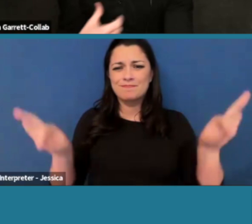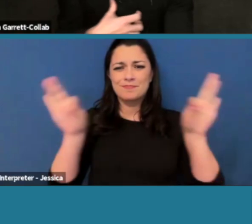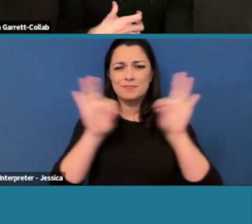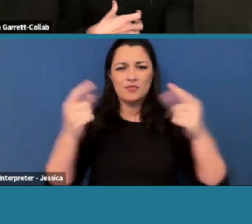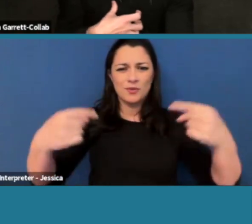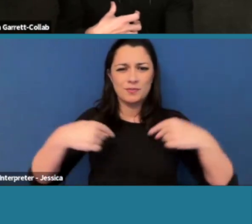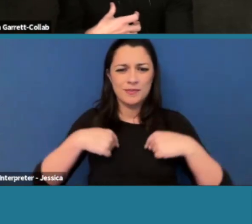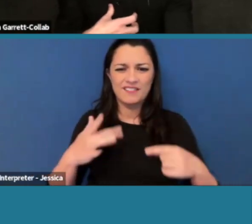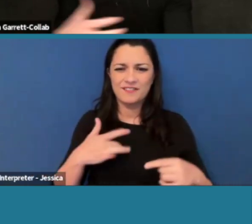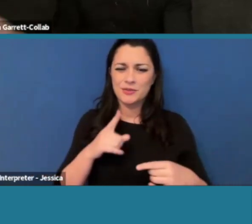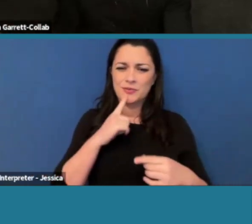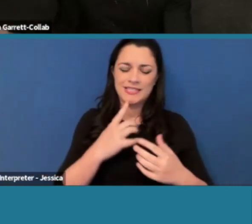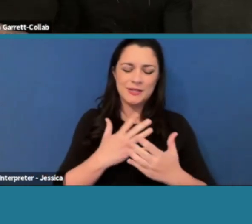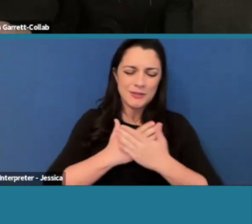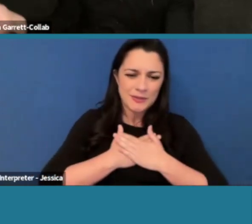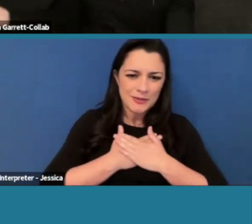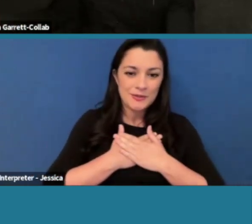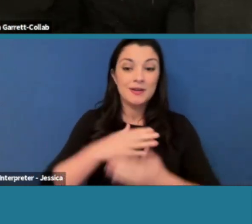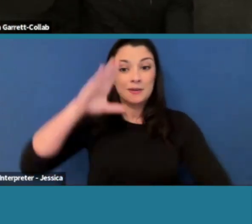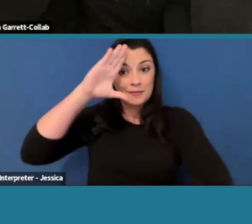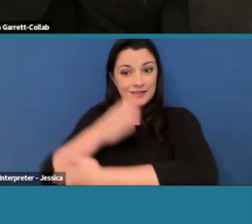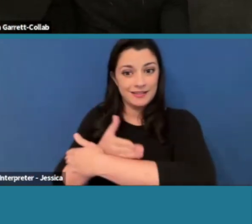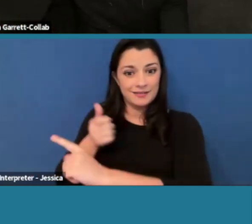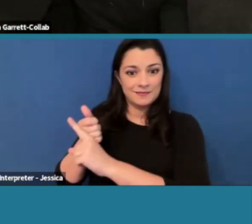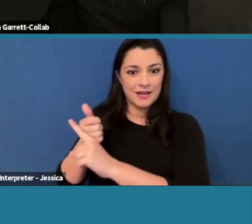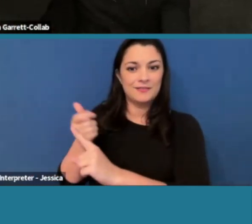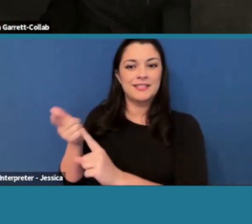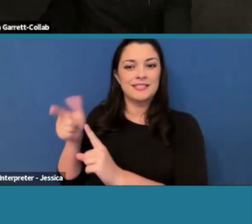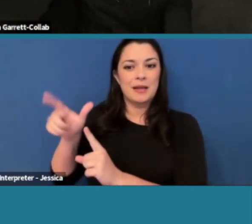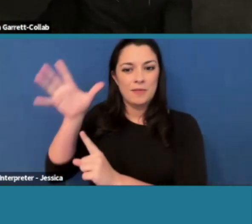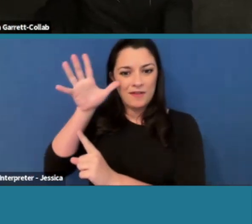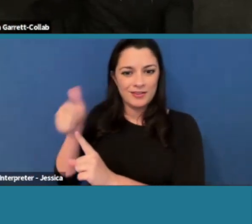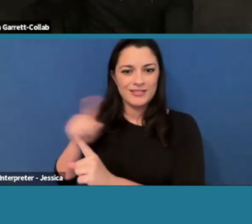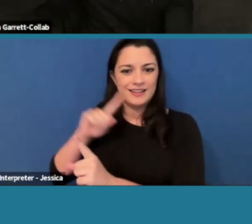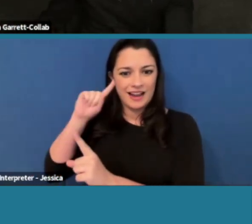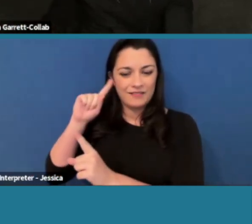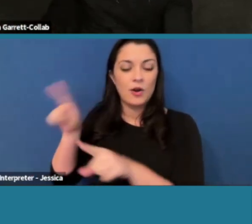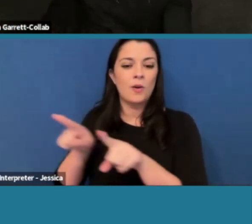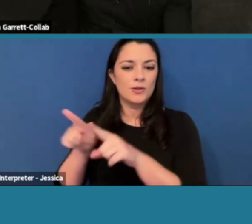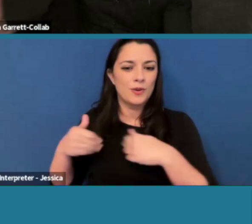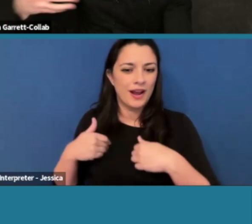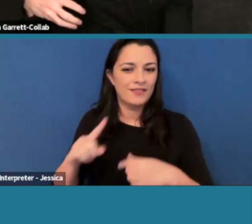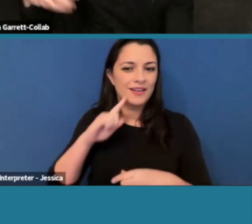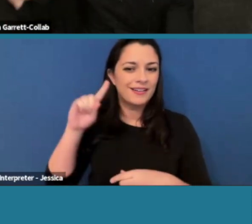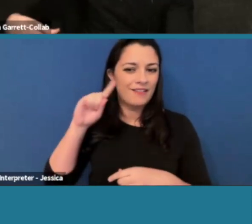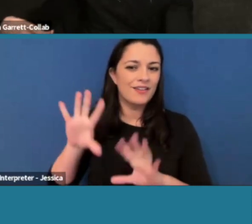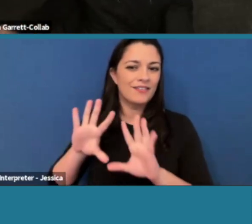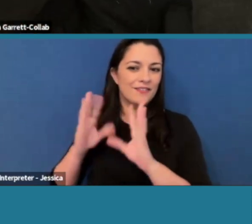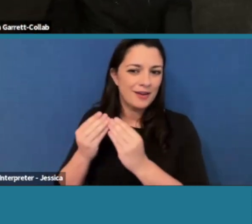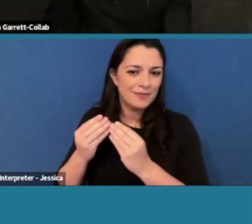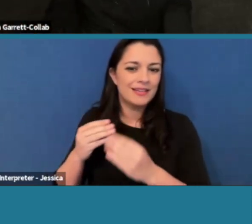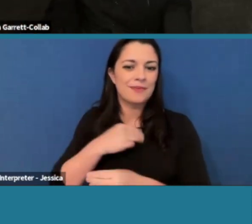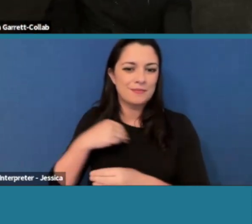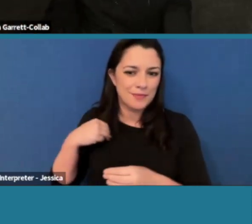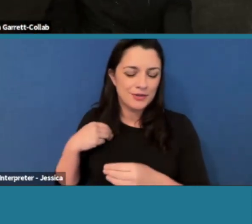I feel it's close to my heart as well. My son has a stepfather who is deaf. He also has deaf family members. So it's something like even within